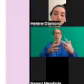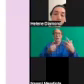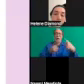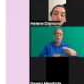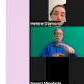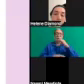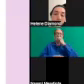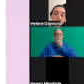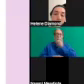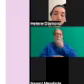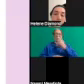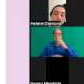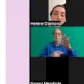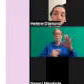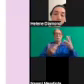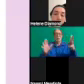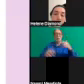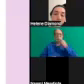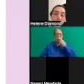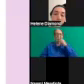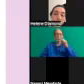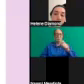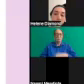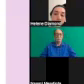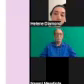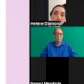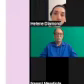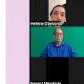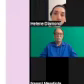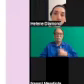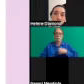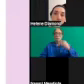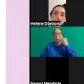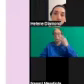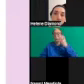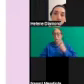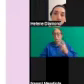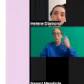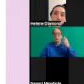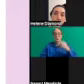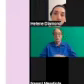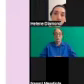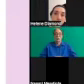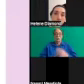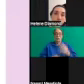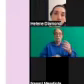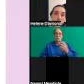that was all she wrote then. I know, looking back, I've had decades to